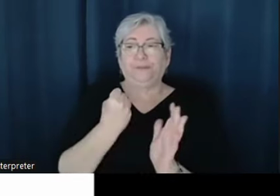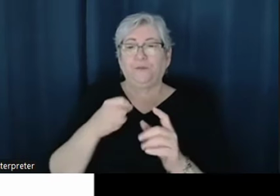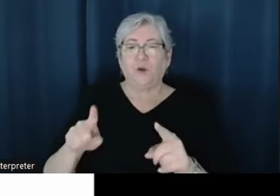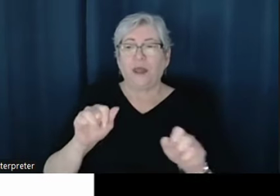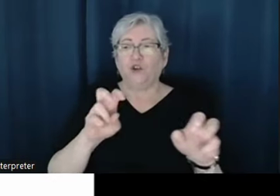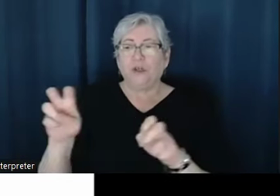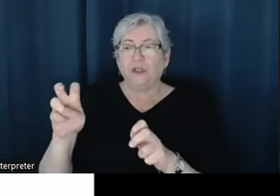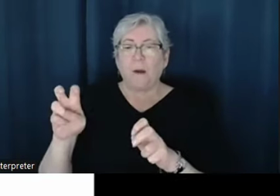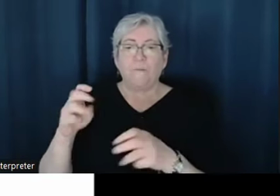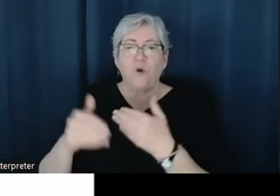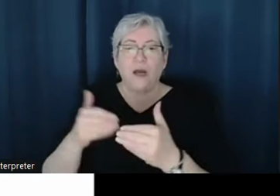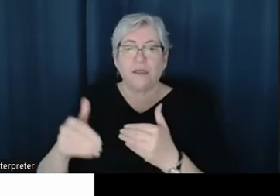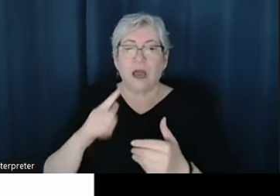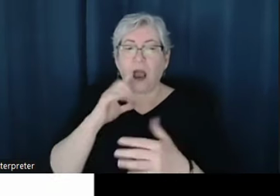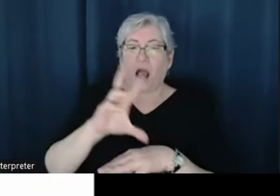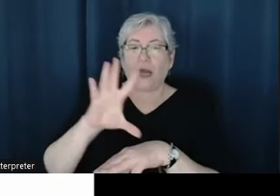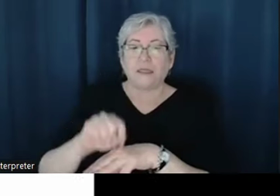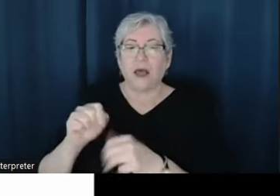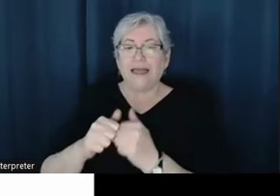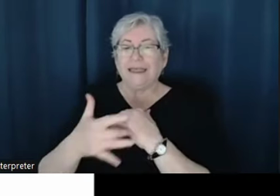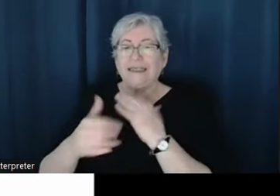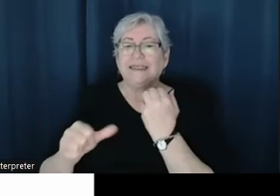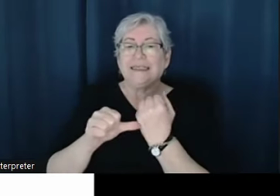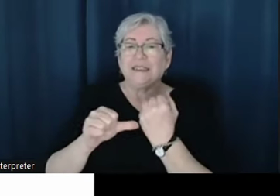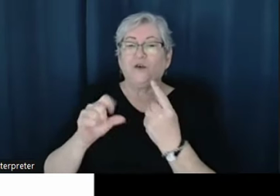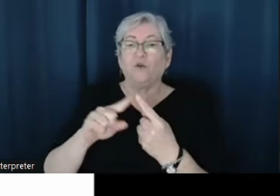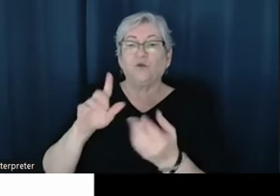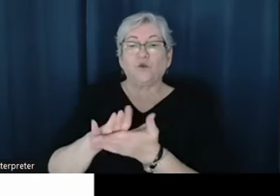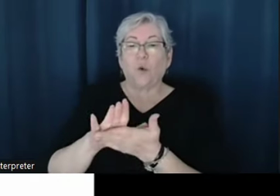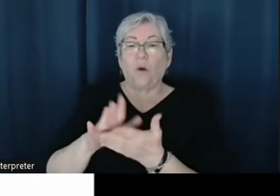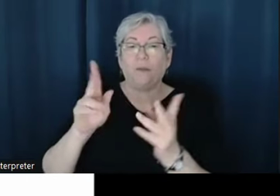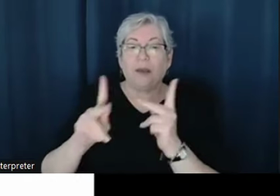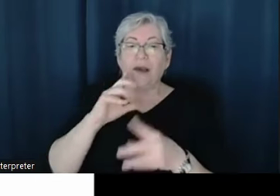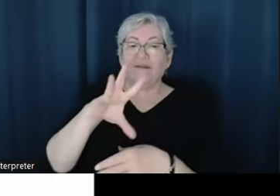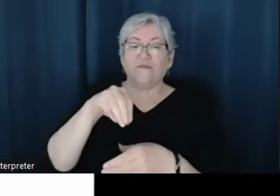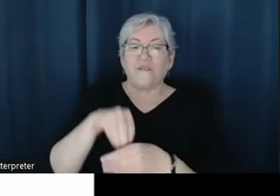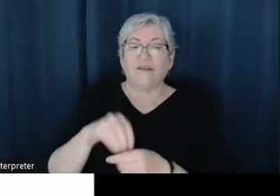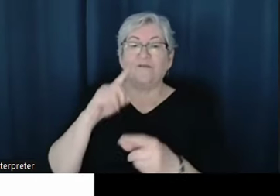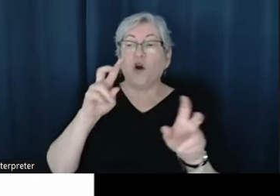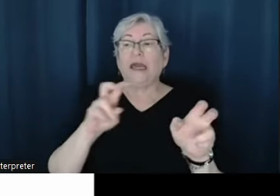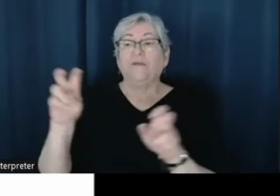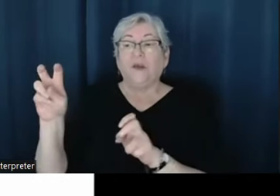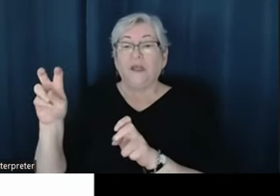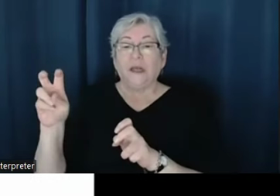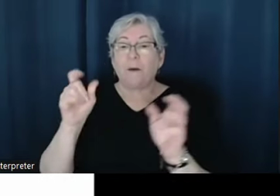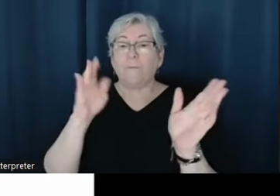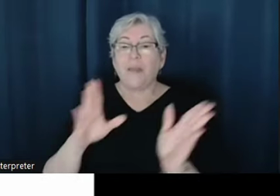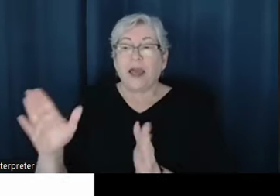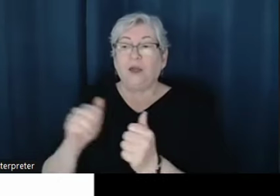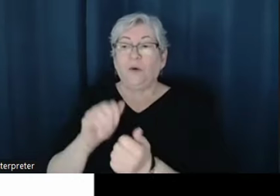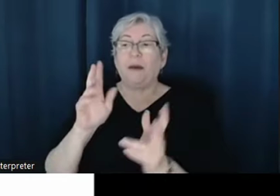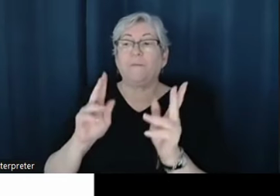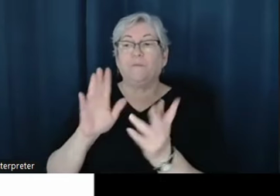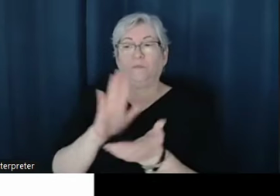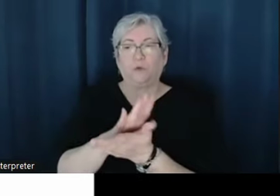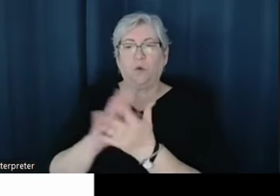process. Consultation and technical assistance to the school people, and involvement in transition planning with the school people